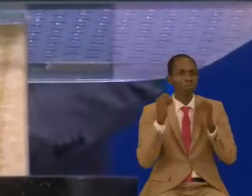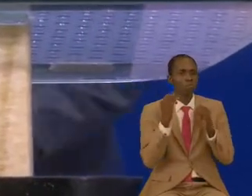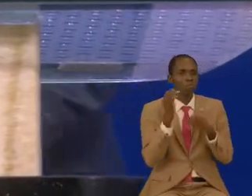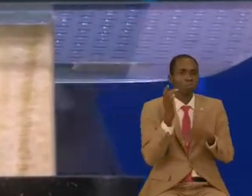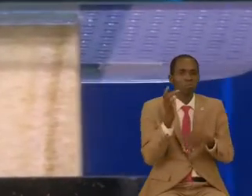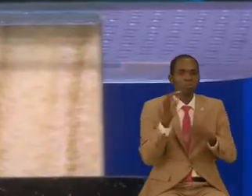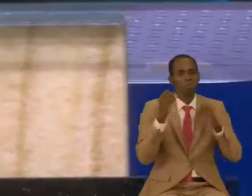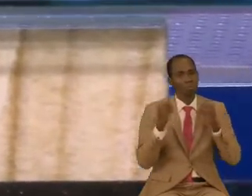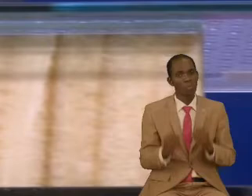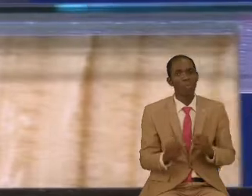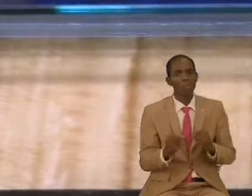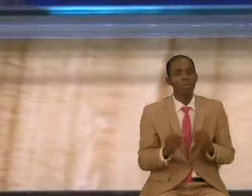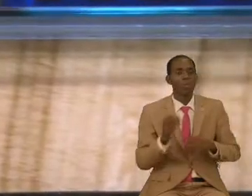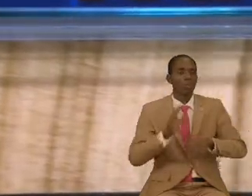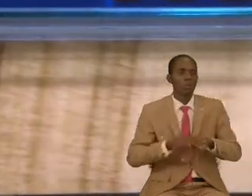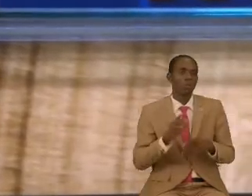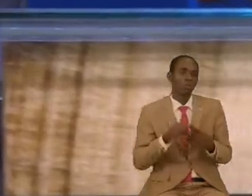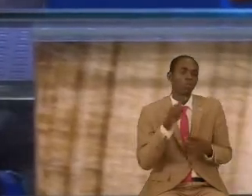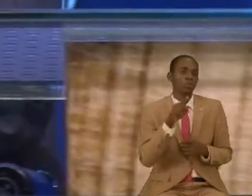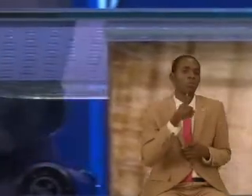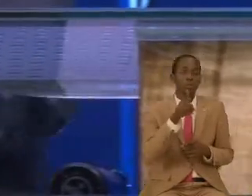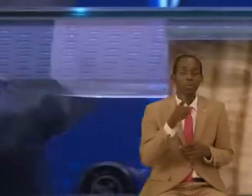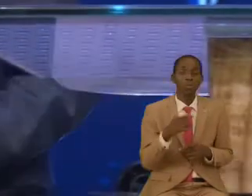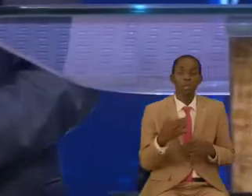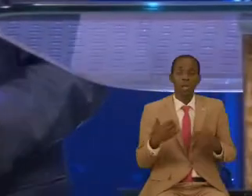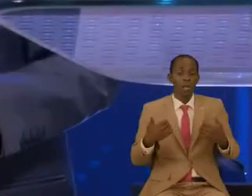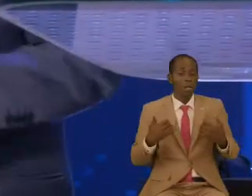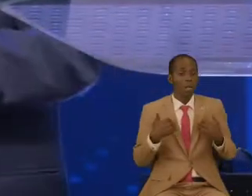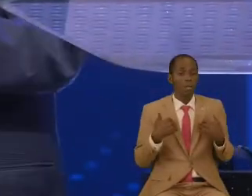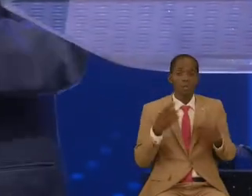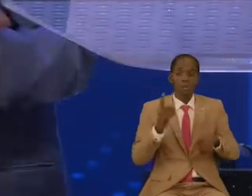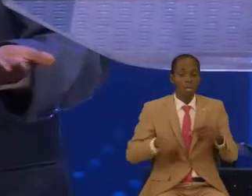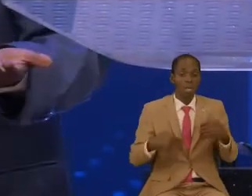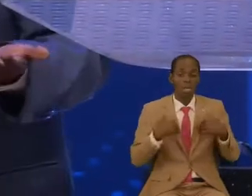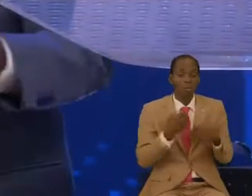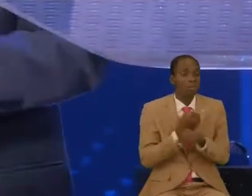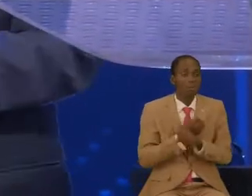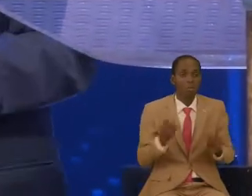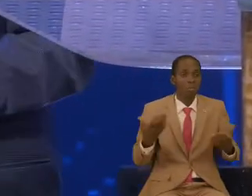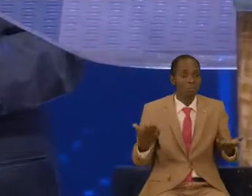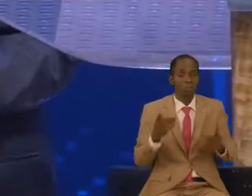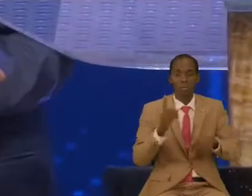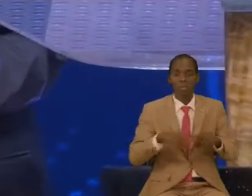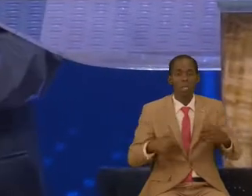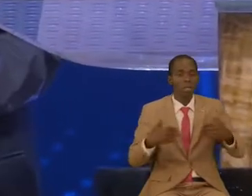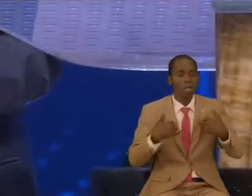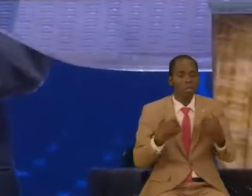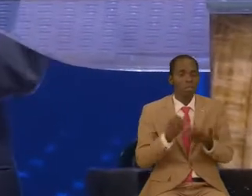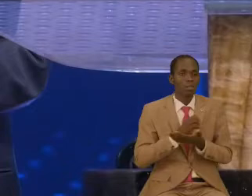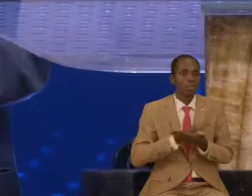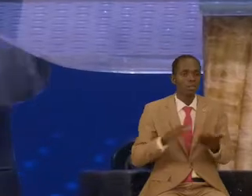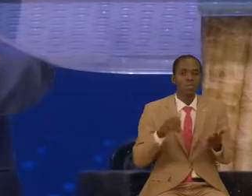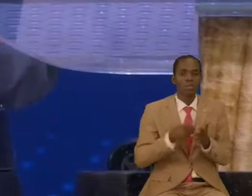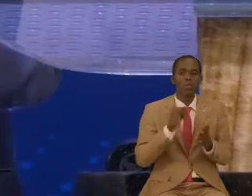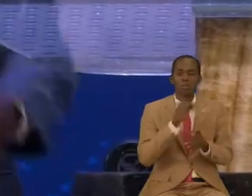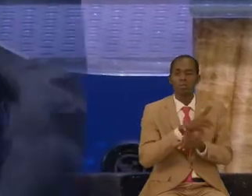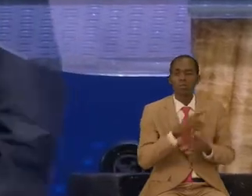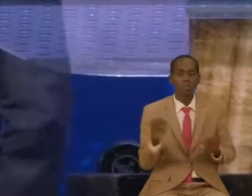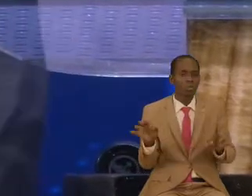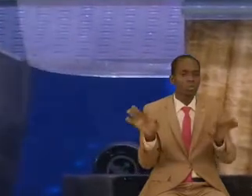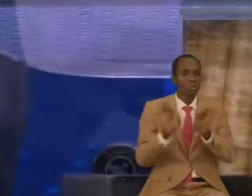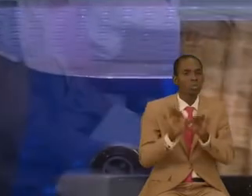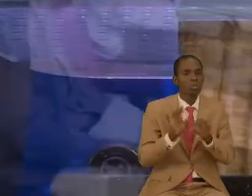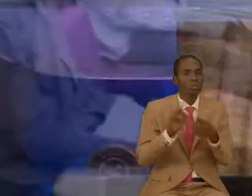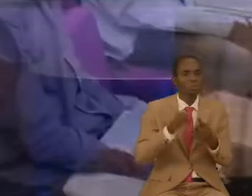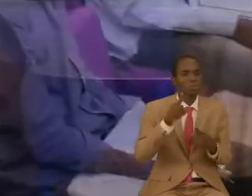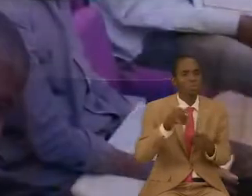you. You can't have salvation, it's of no effect to you. Sanctification is of no effect to you. Holiness is